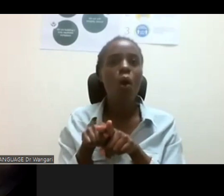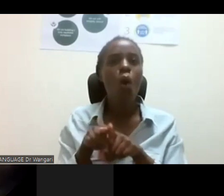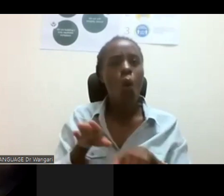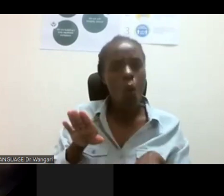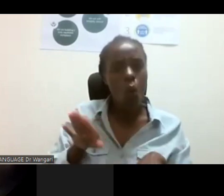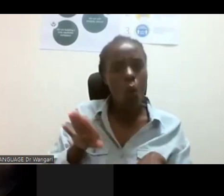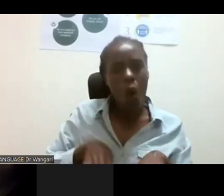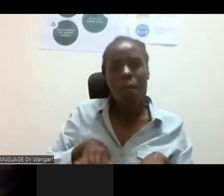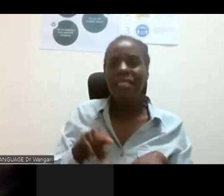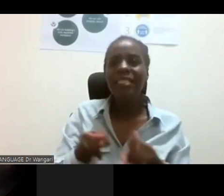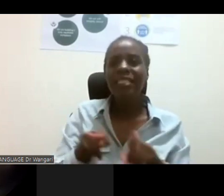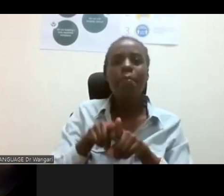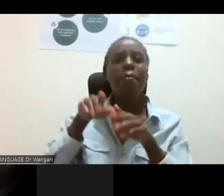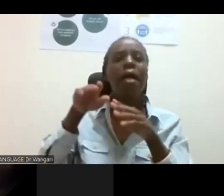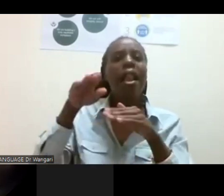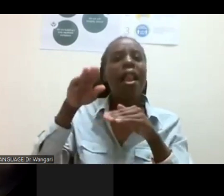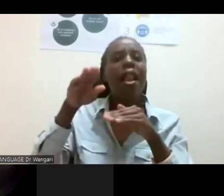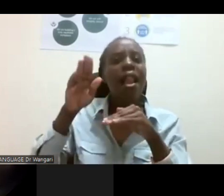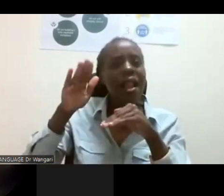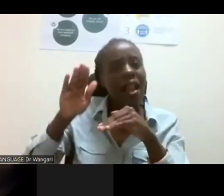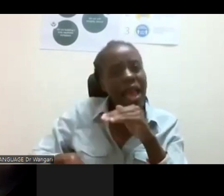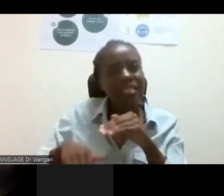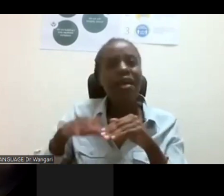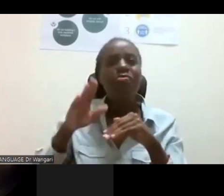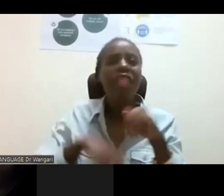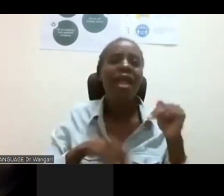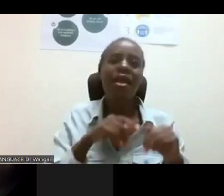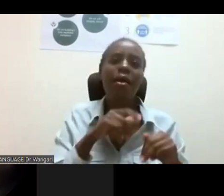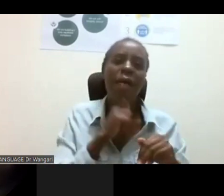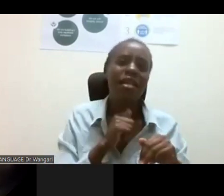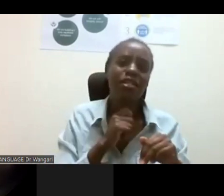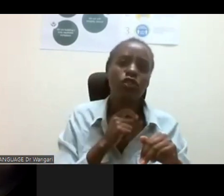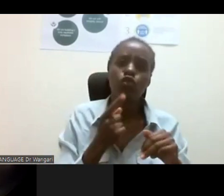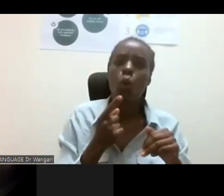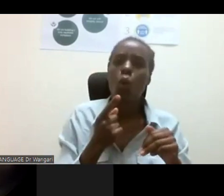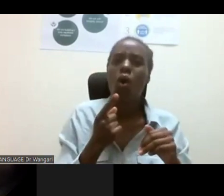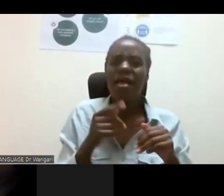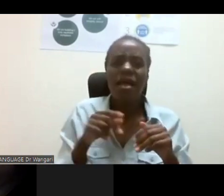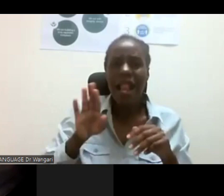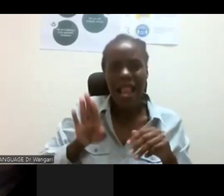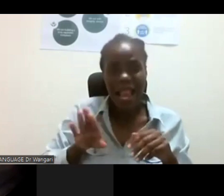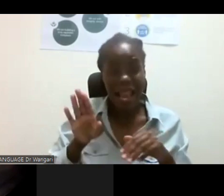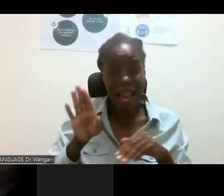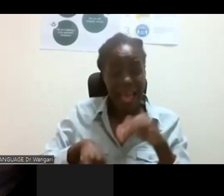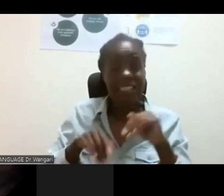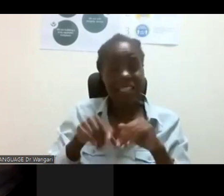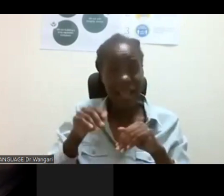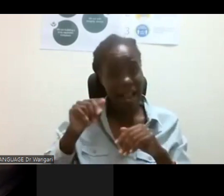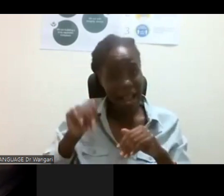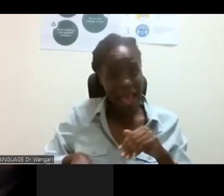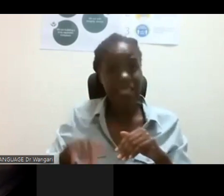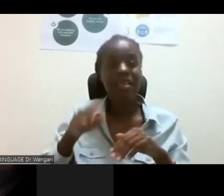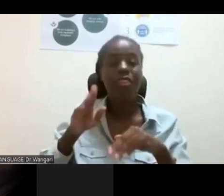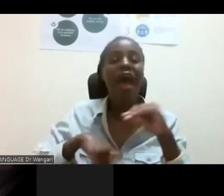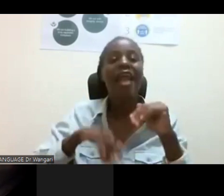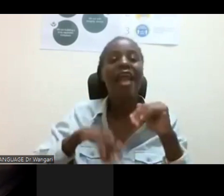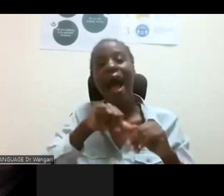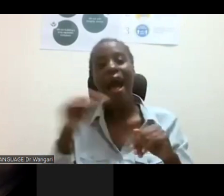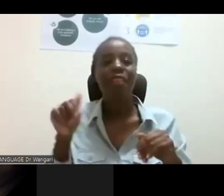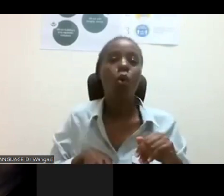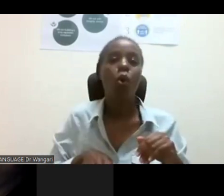if abnormalities are discovered. In most of the religion, that is especially